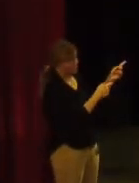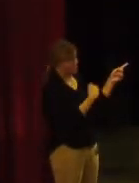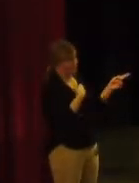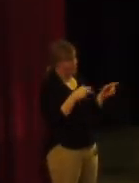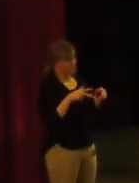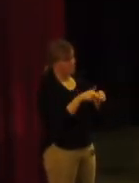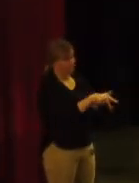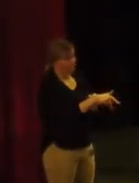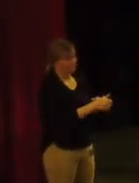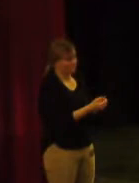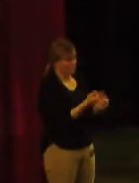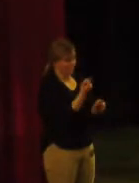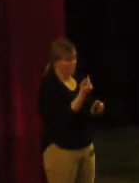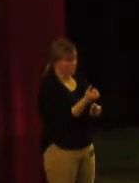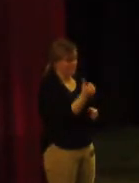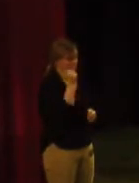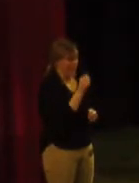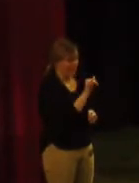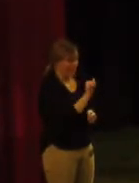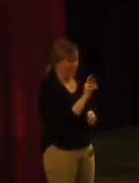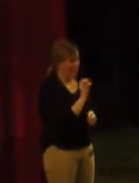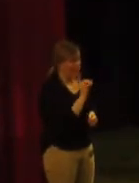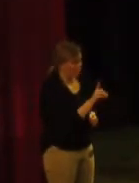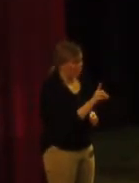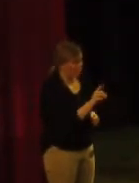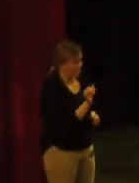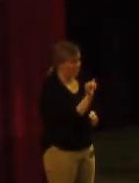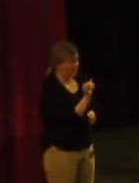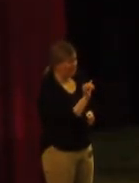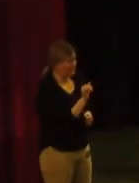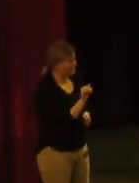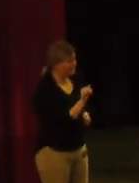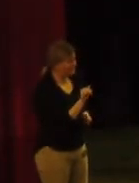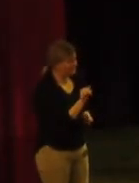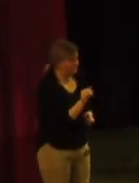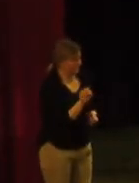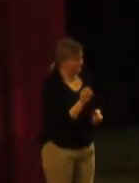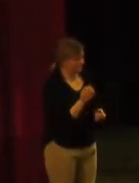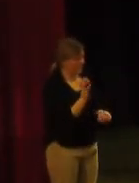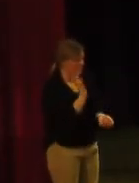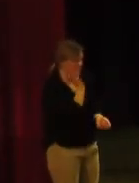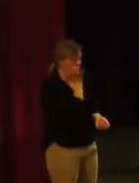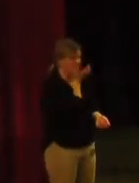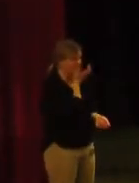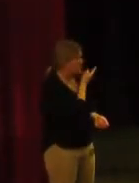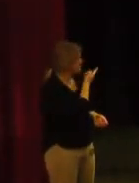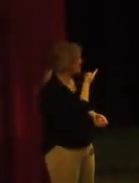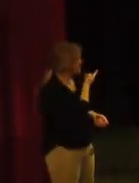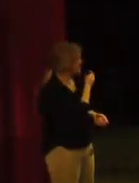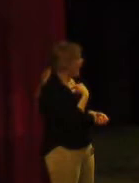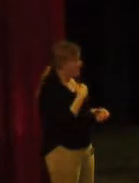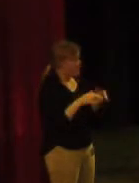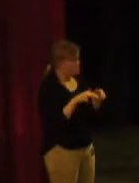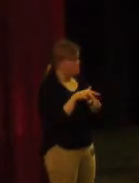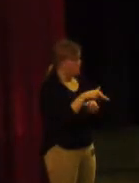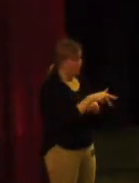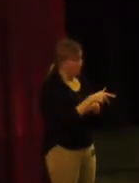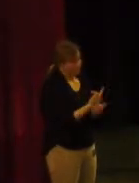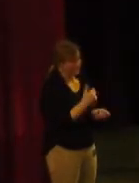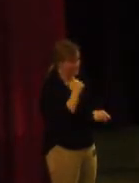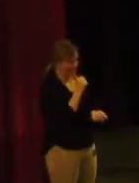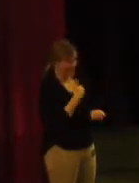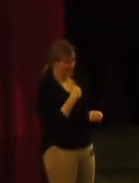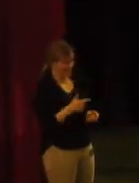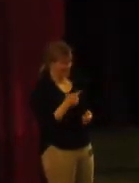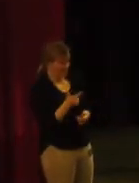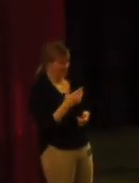Literally, it looked like a boarding house, and it was pretty rough looking. And I walked in the back and thought, well, I'm not armed, so I'm probably going to